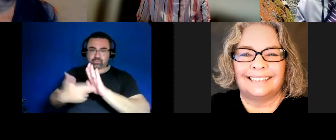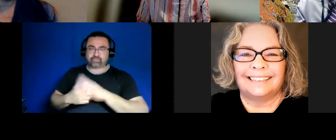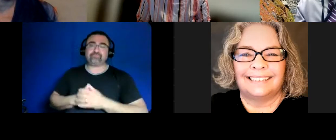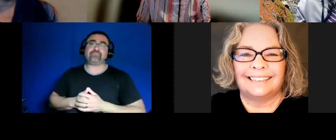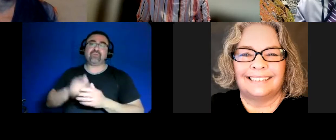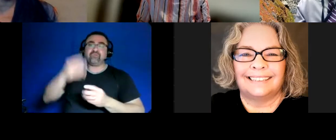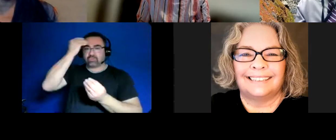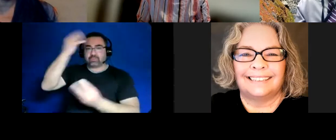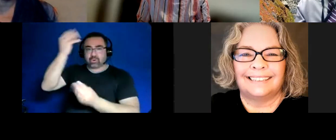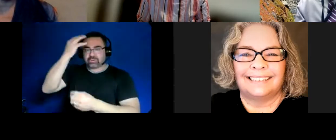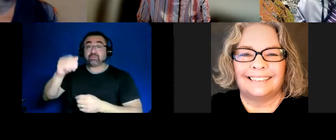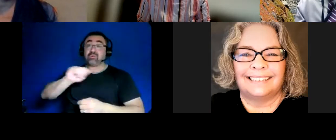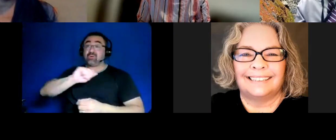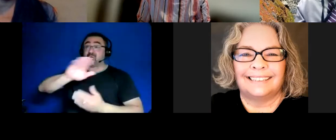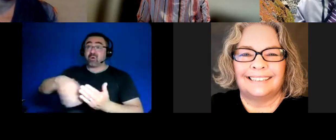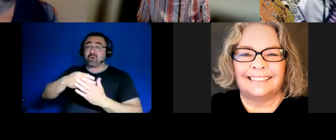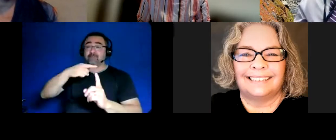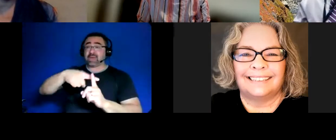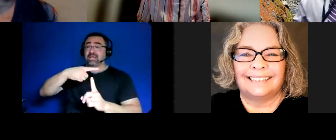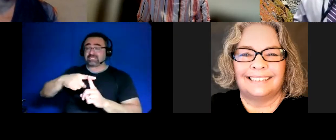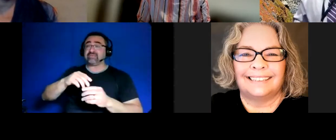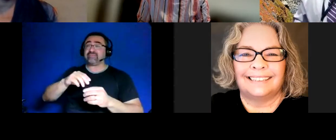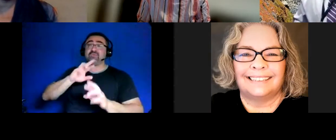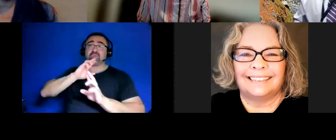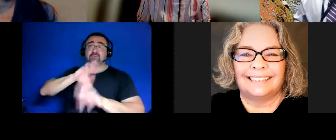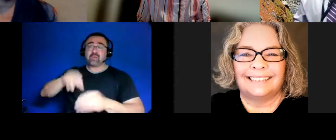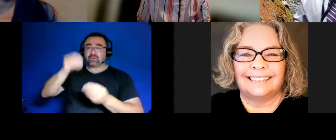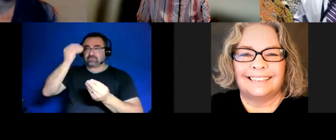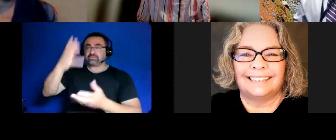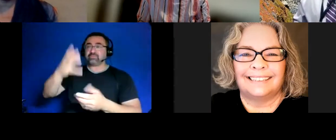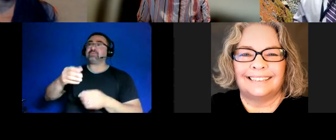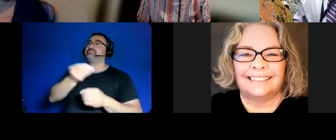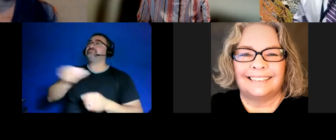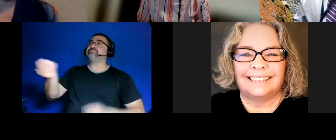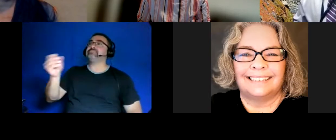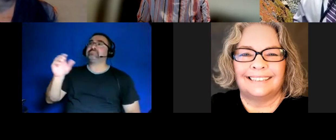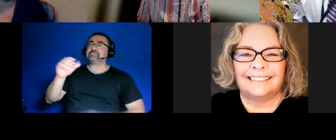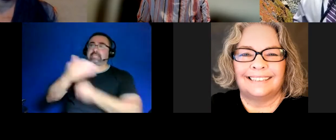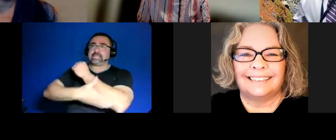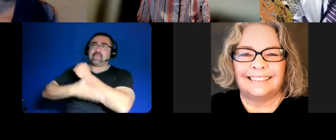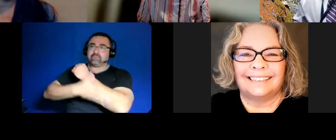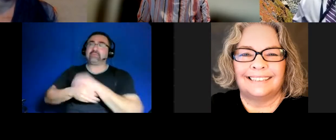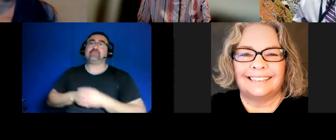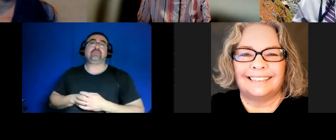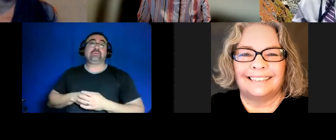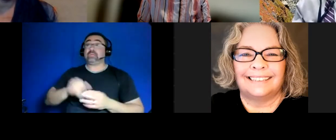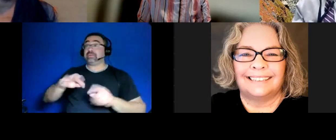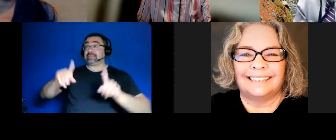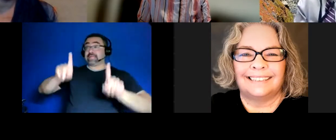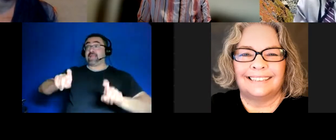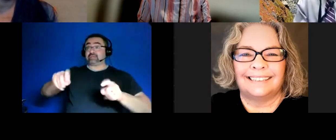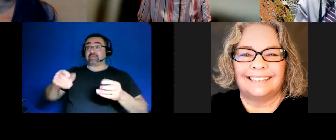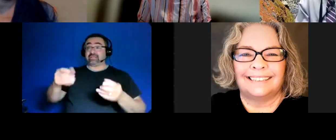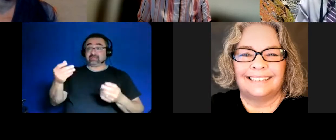But all positive reports do end up with the county. If they had the test done